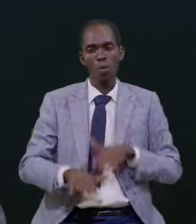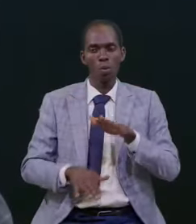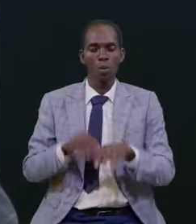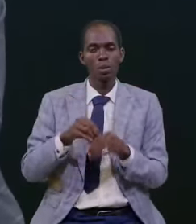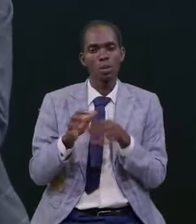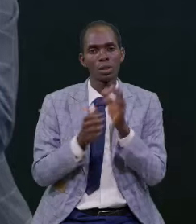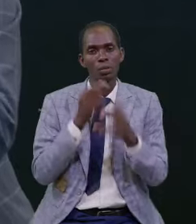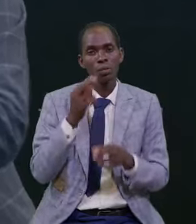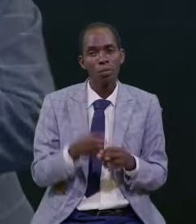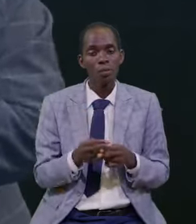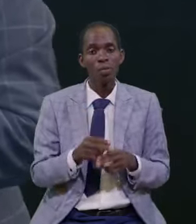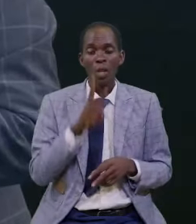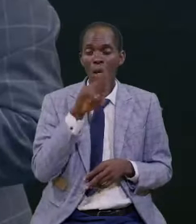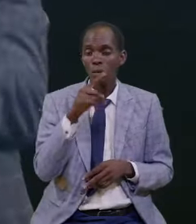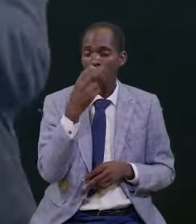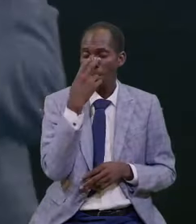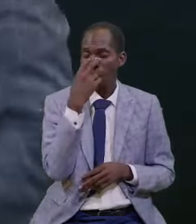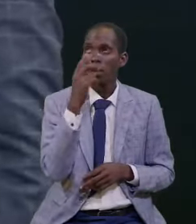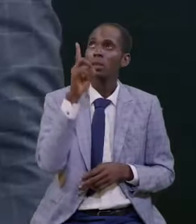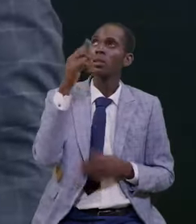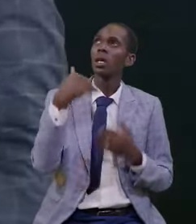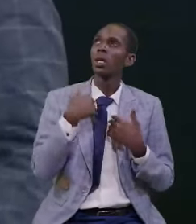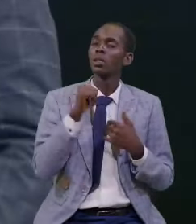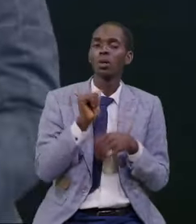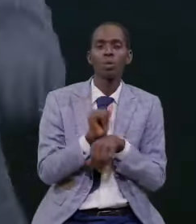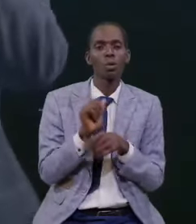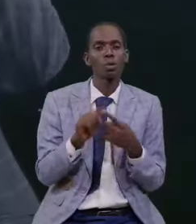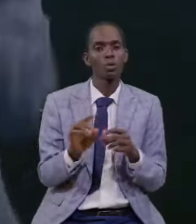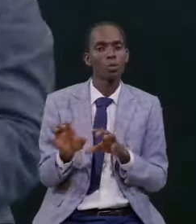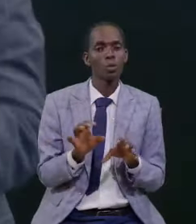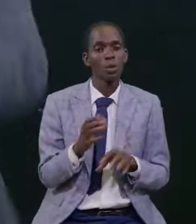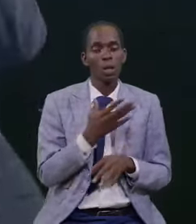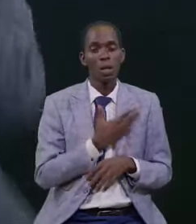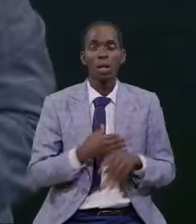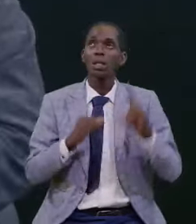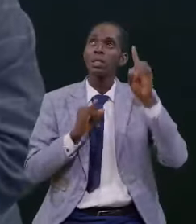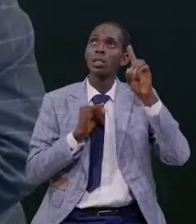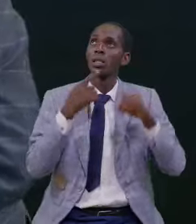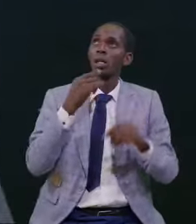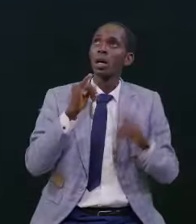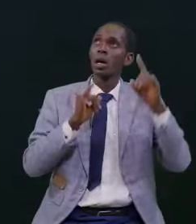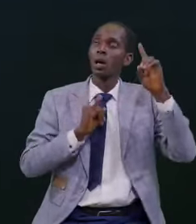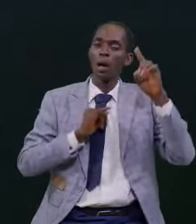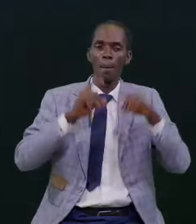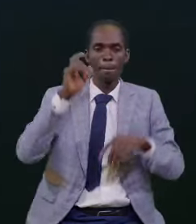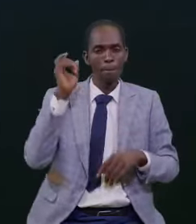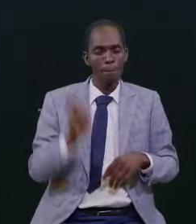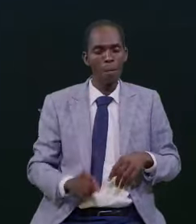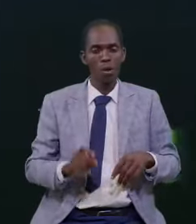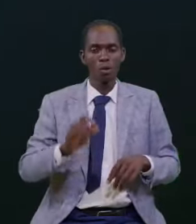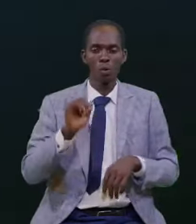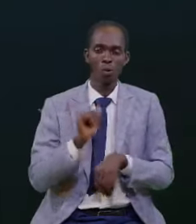has a work to do. He has a work to do. And he says, I must work. It's going